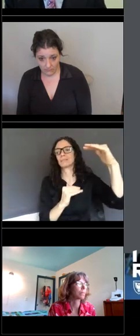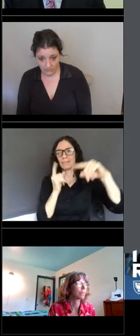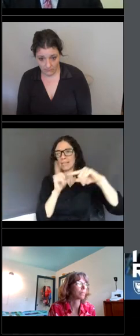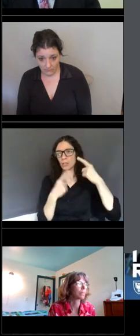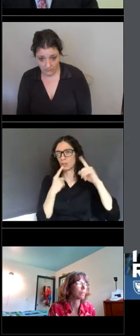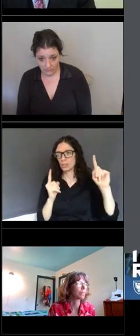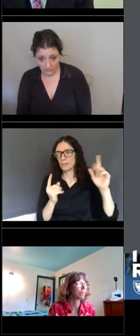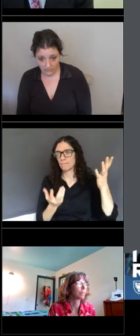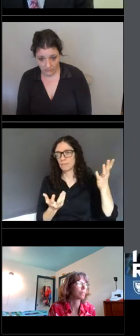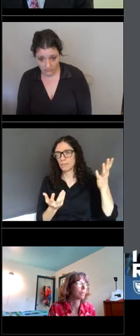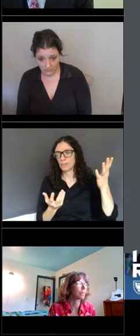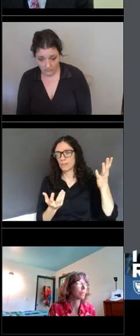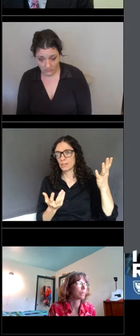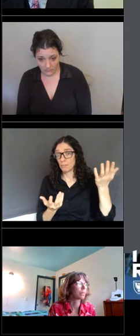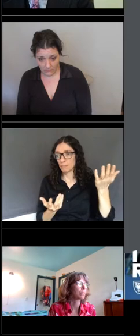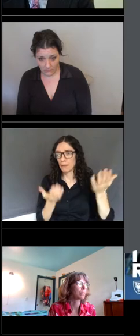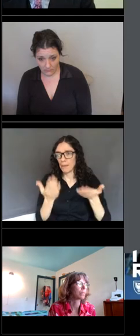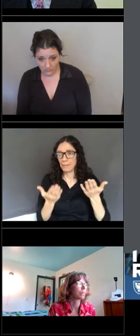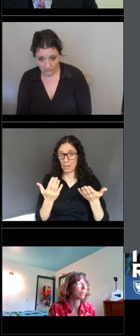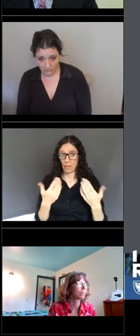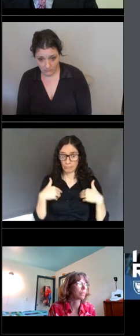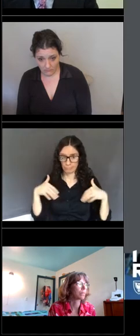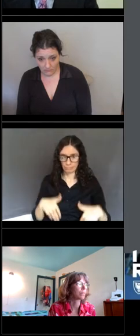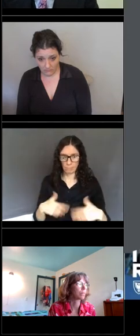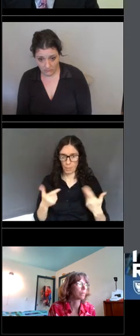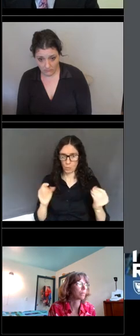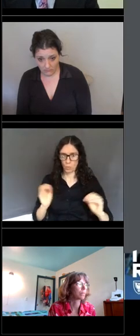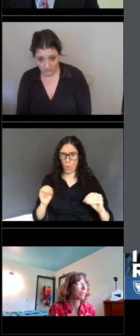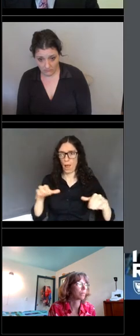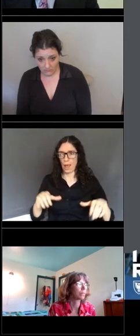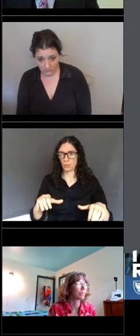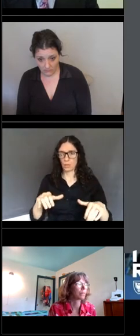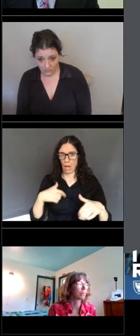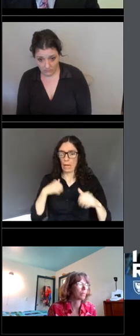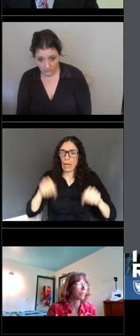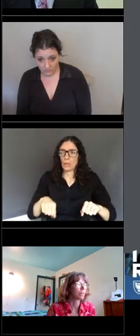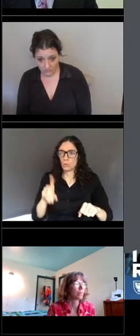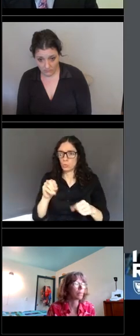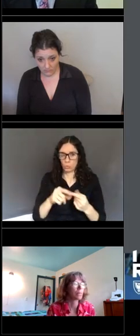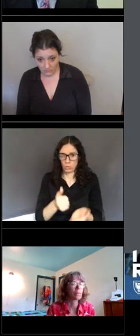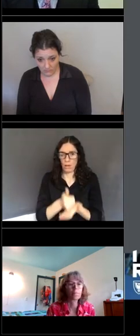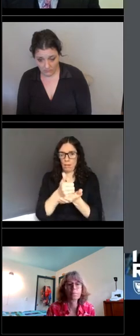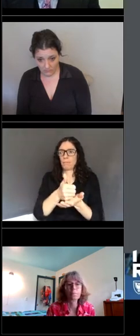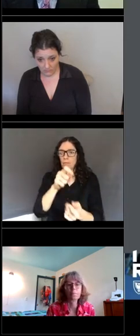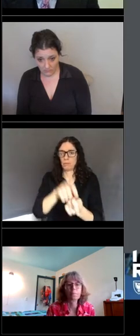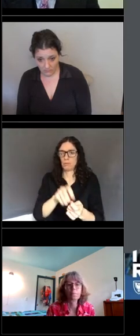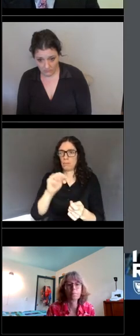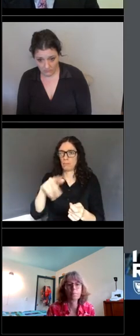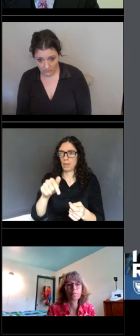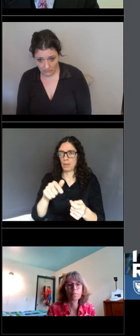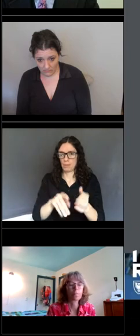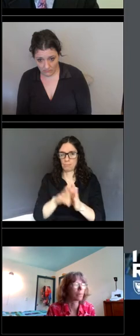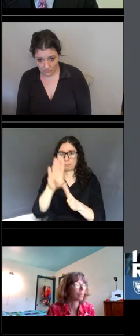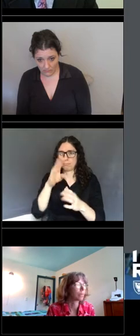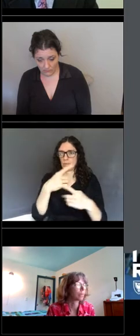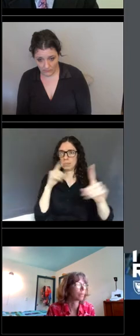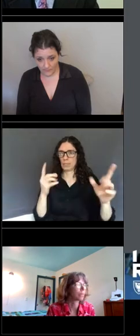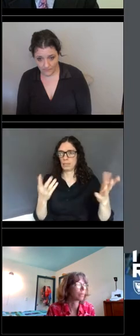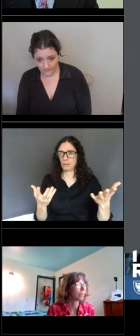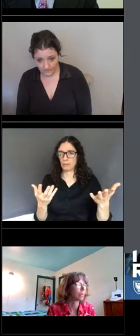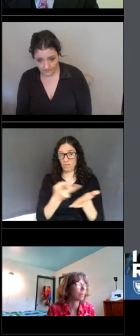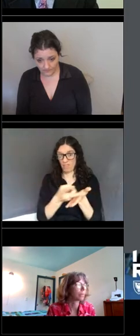taken to be able to help some particular MPAs. And dealing with, you know, how do you deal with failure and how do you